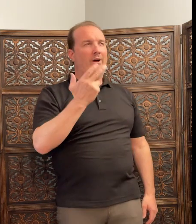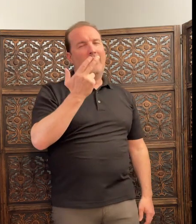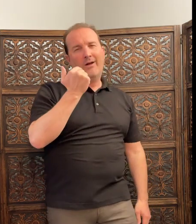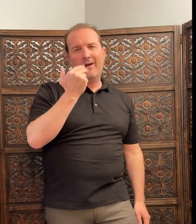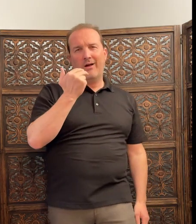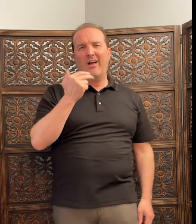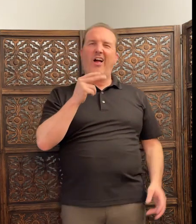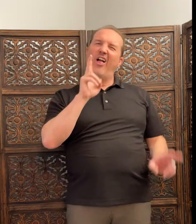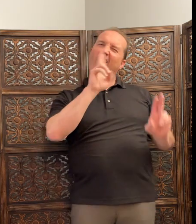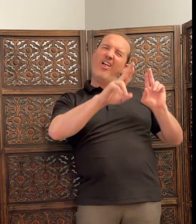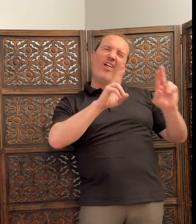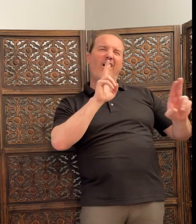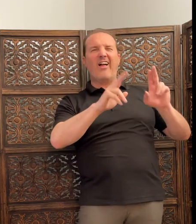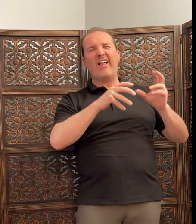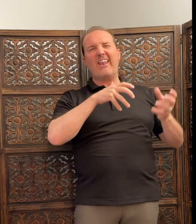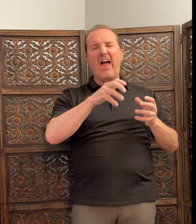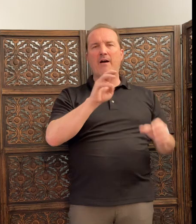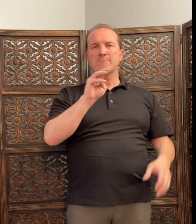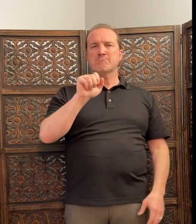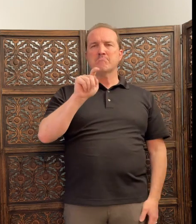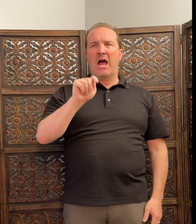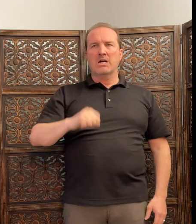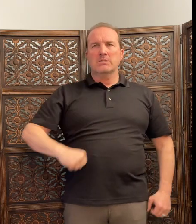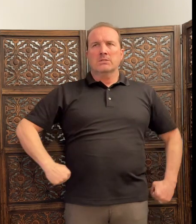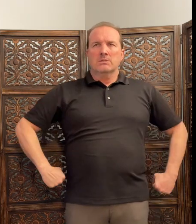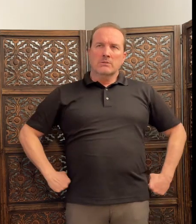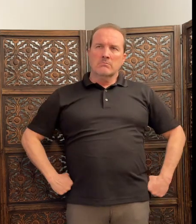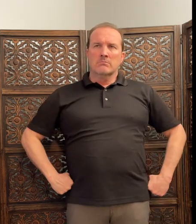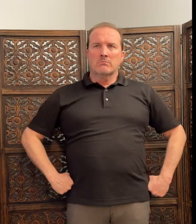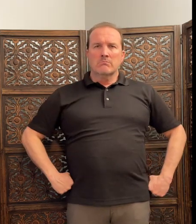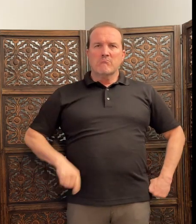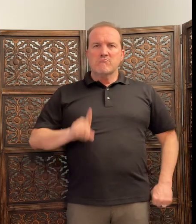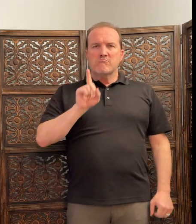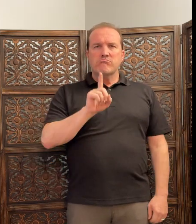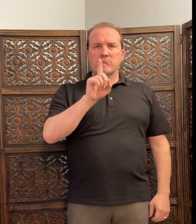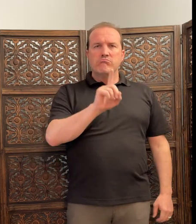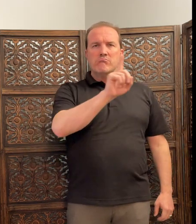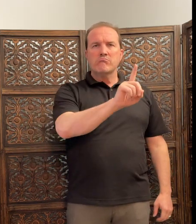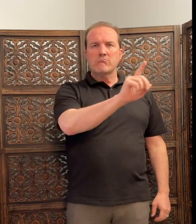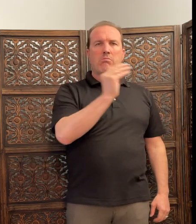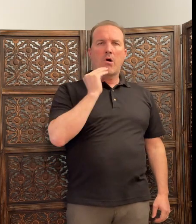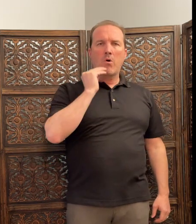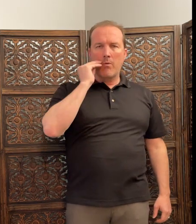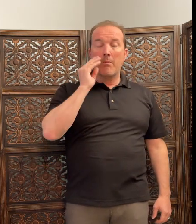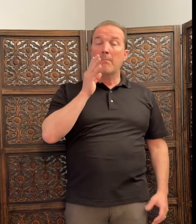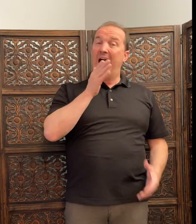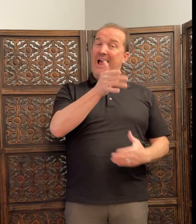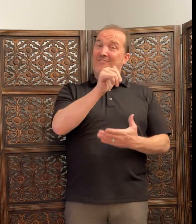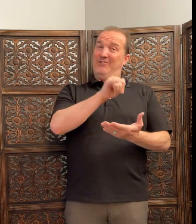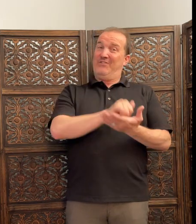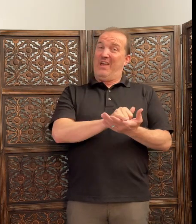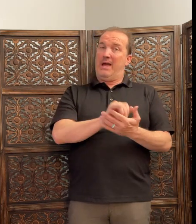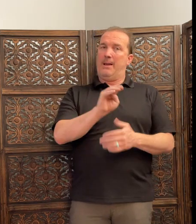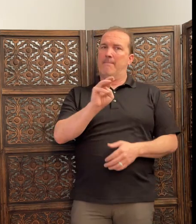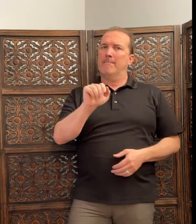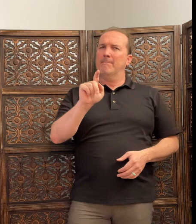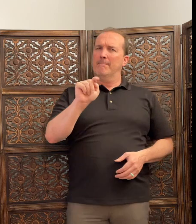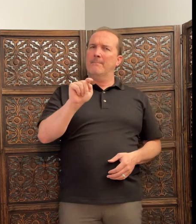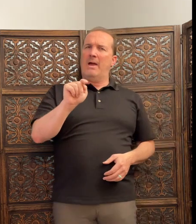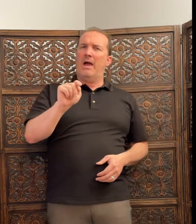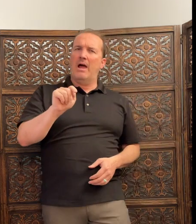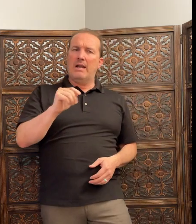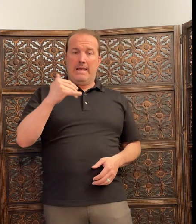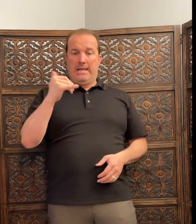everything." The mule talkers laugh, and Matt stomps away from the porch toward home. After that